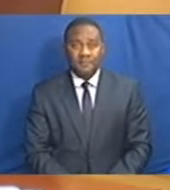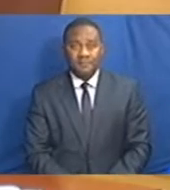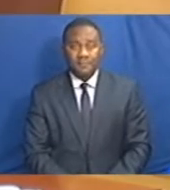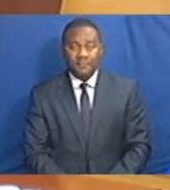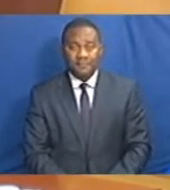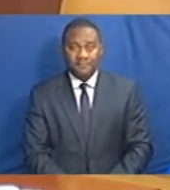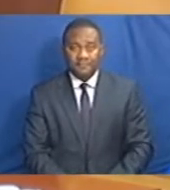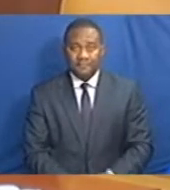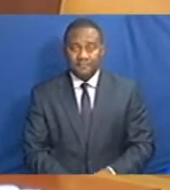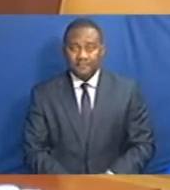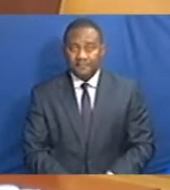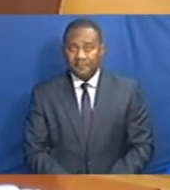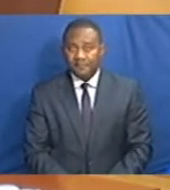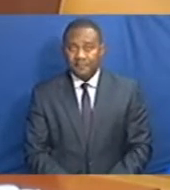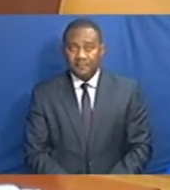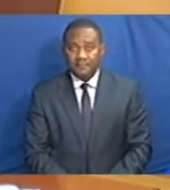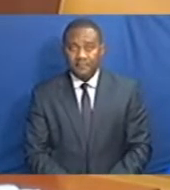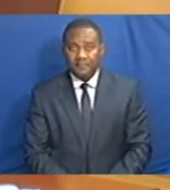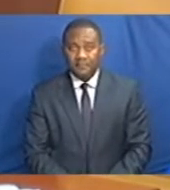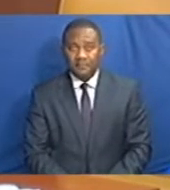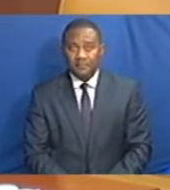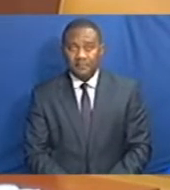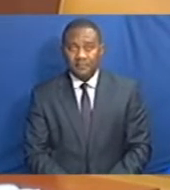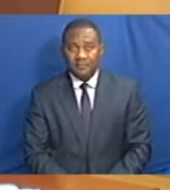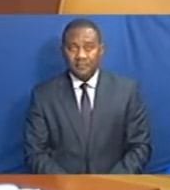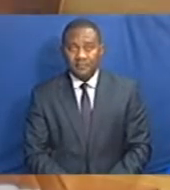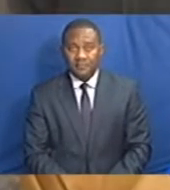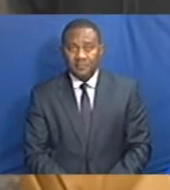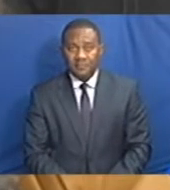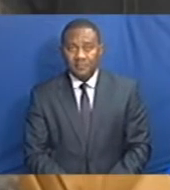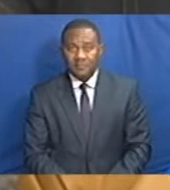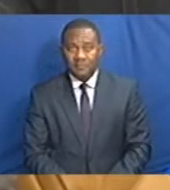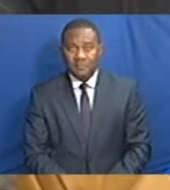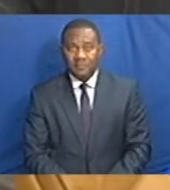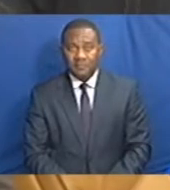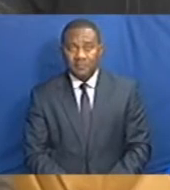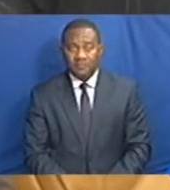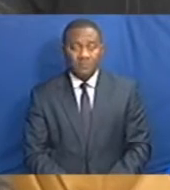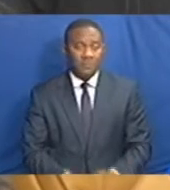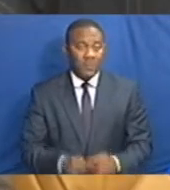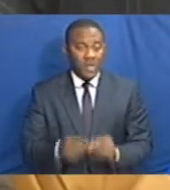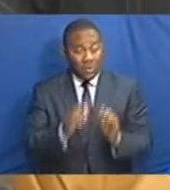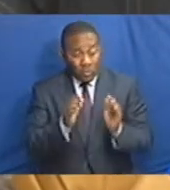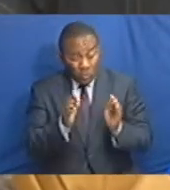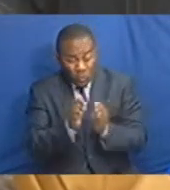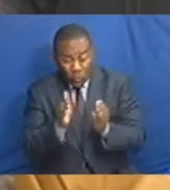tell the nation is that Ghana cannot develop by leaving our SME businesses,